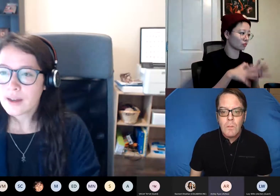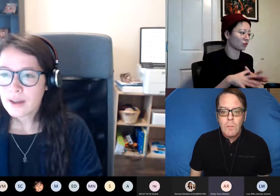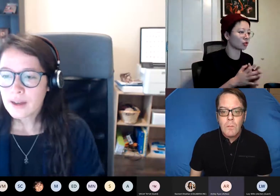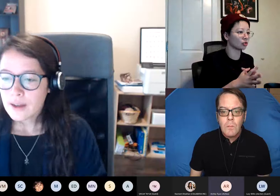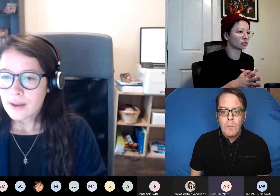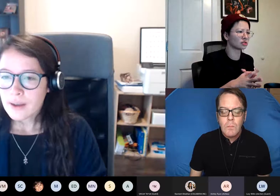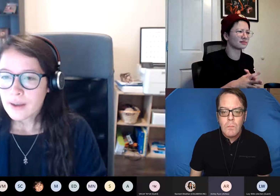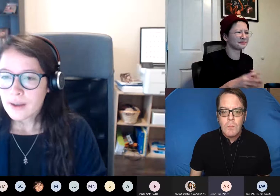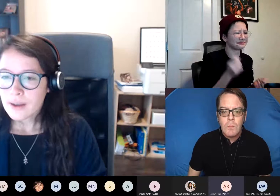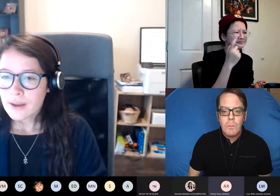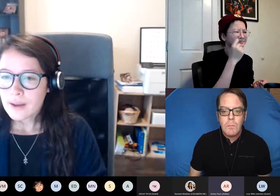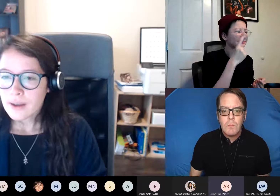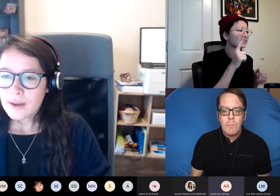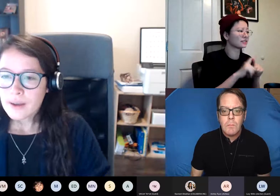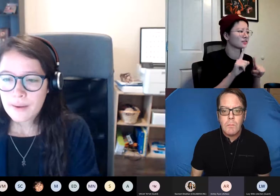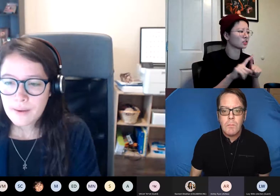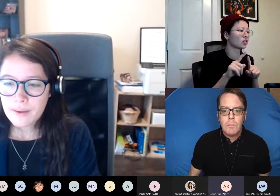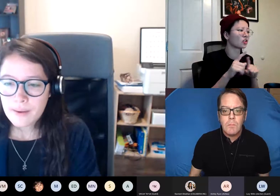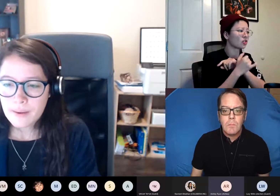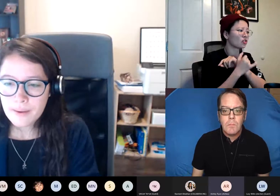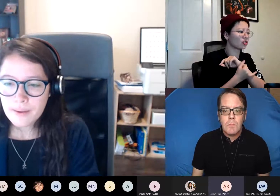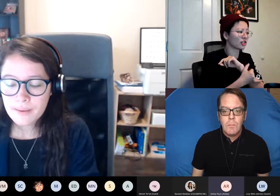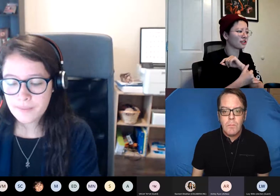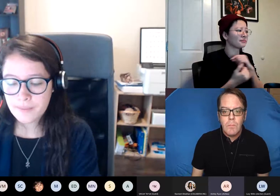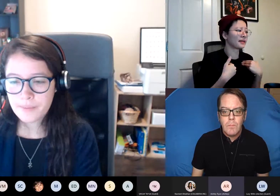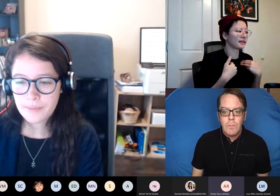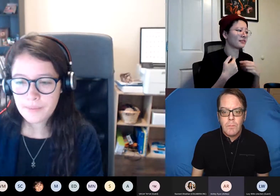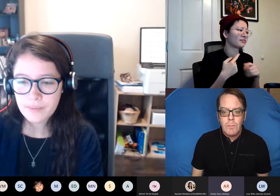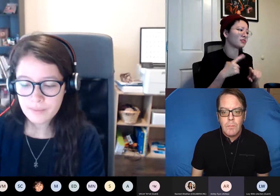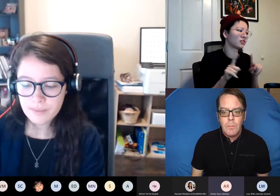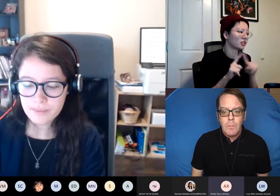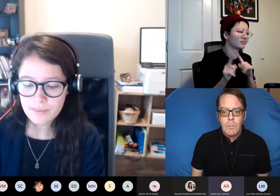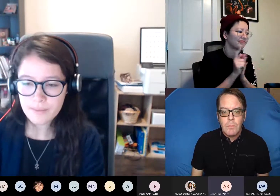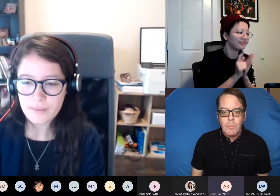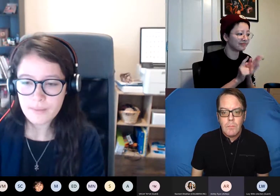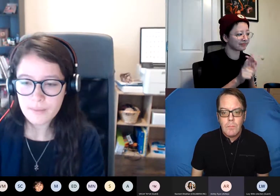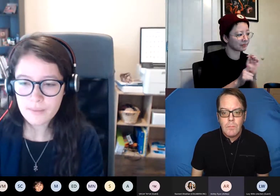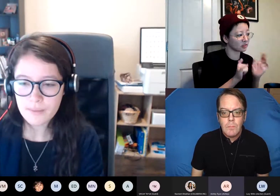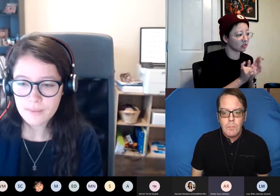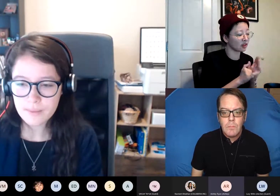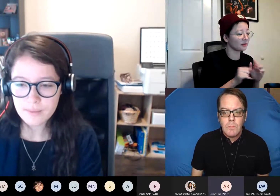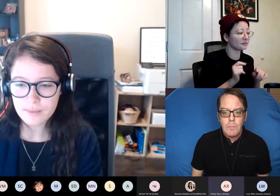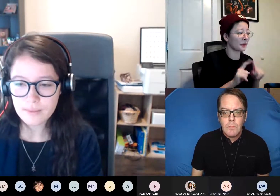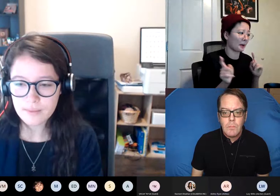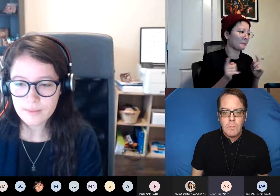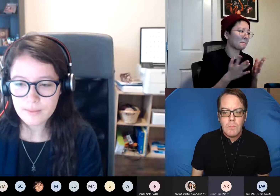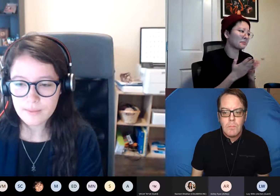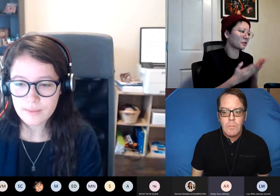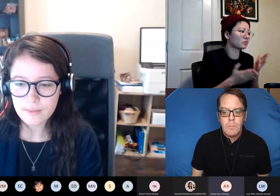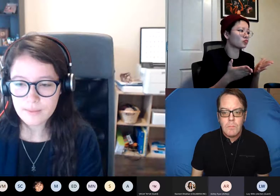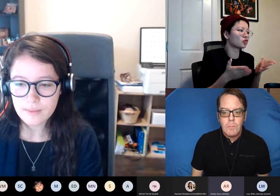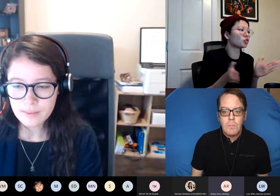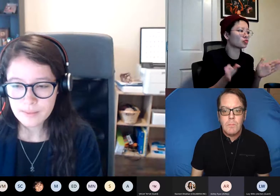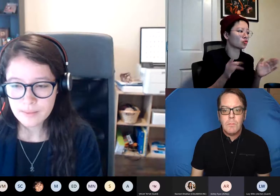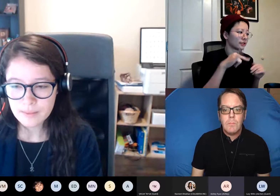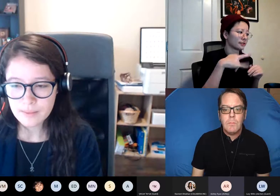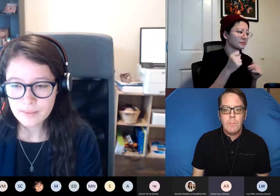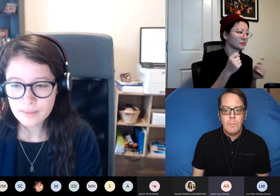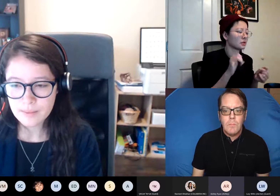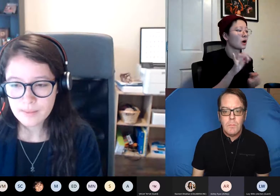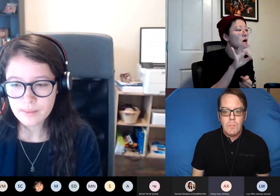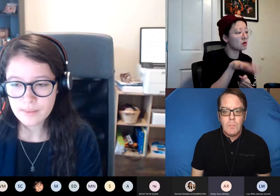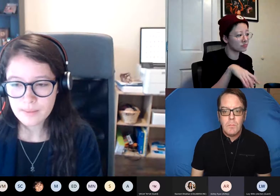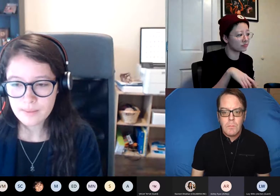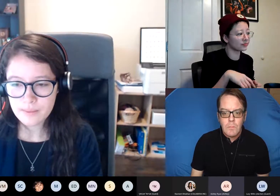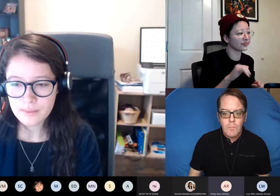So some tips about recruiting interpreters or hiring interpreters. Understand that different countries may have different